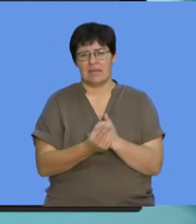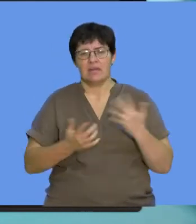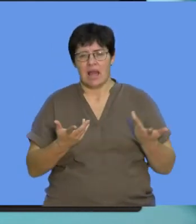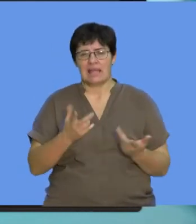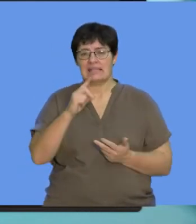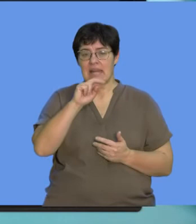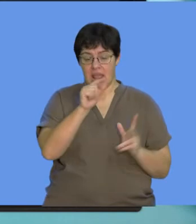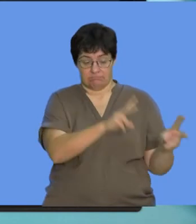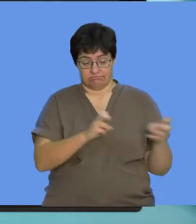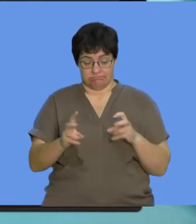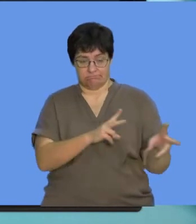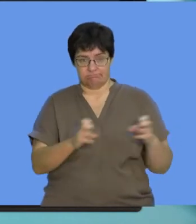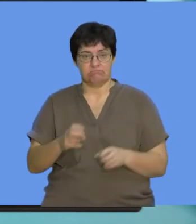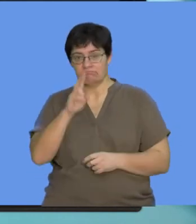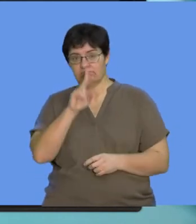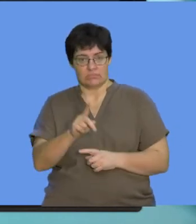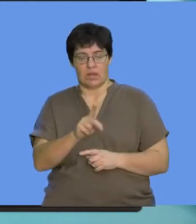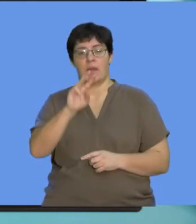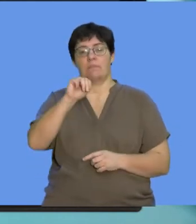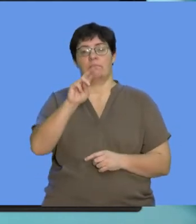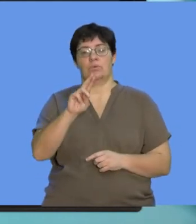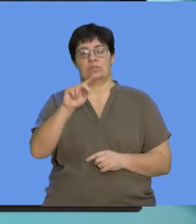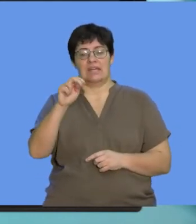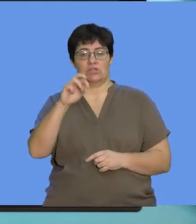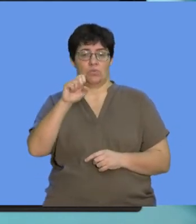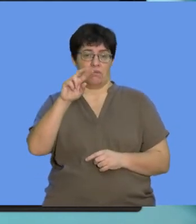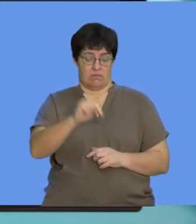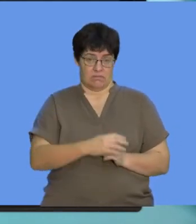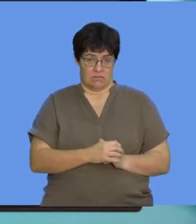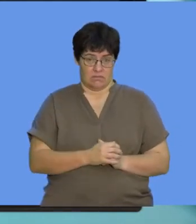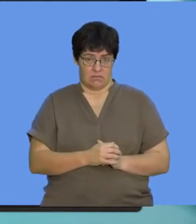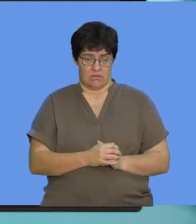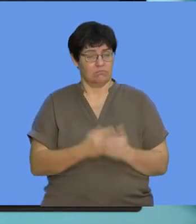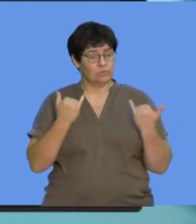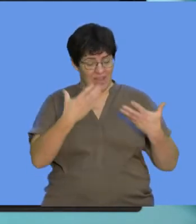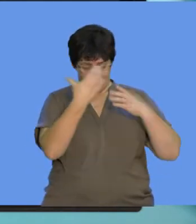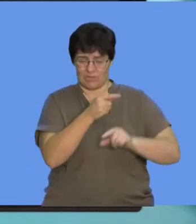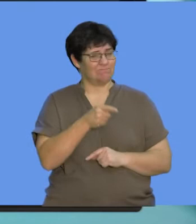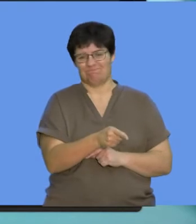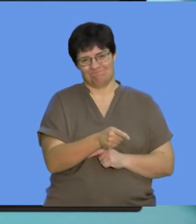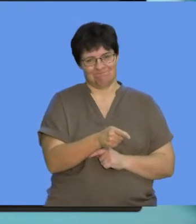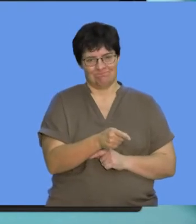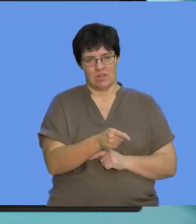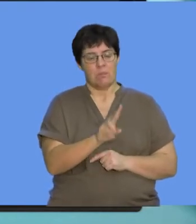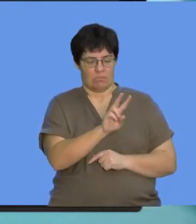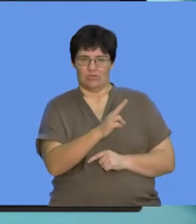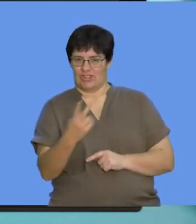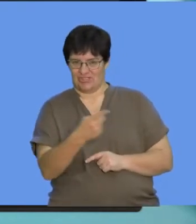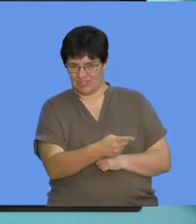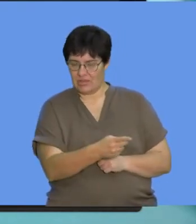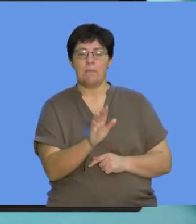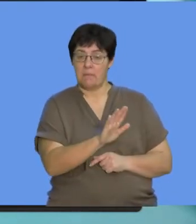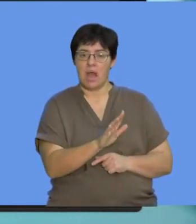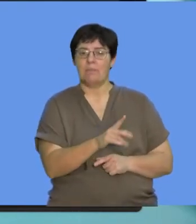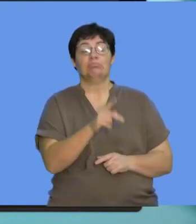of DNA replication, we refer to those as mutations. We're not focusing on mutations today, but it's important that we recognize that